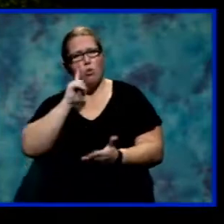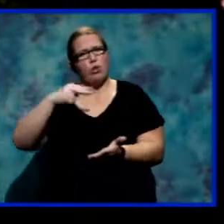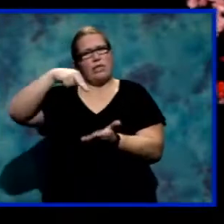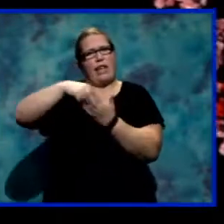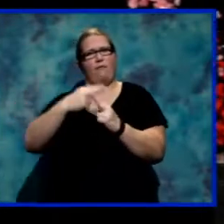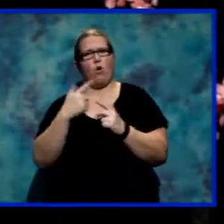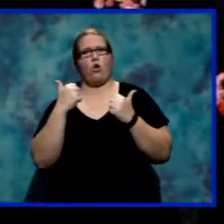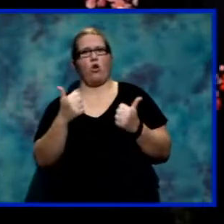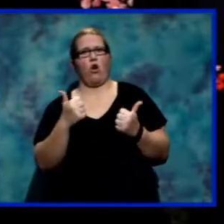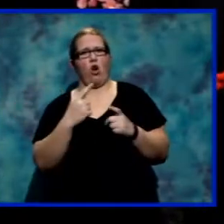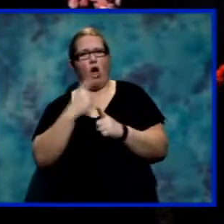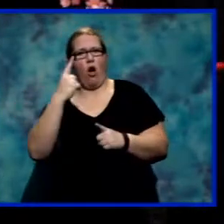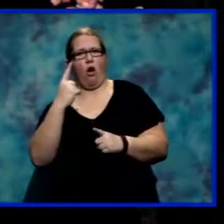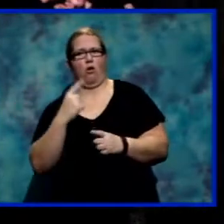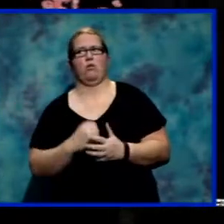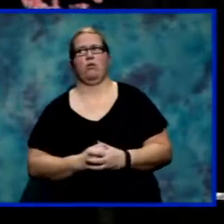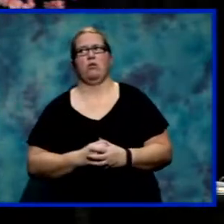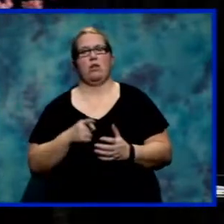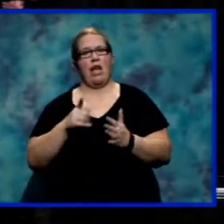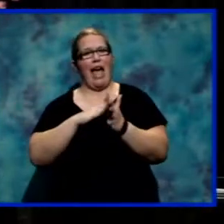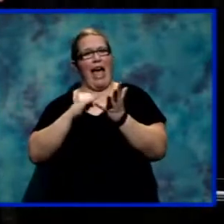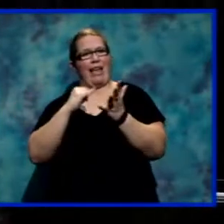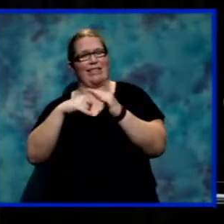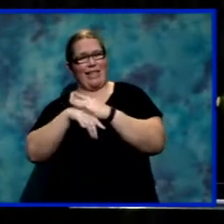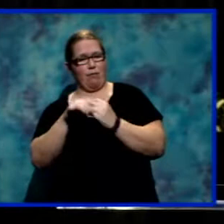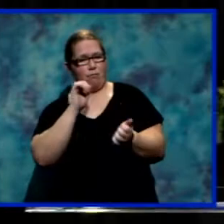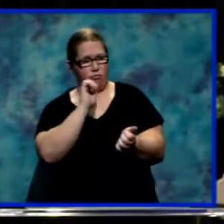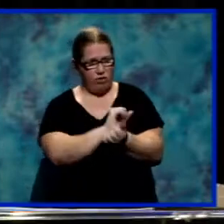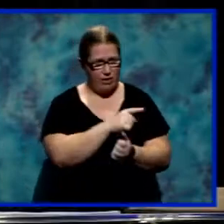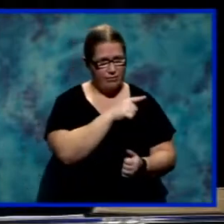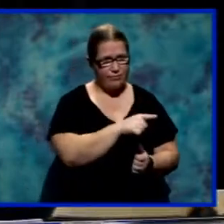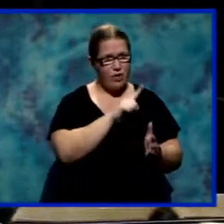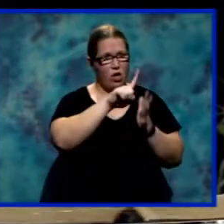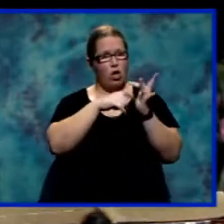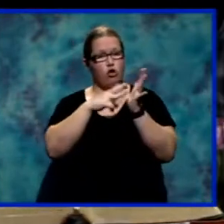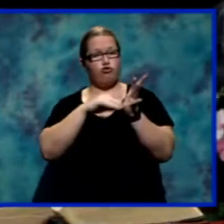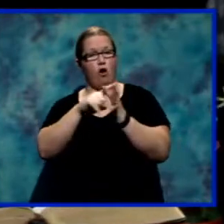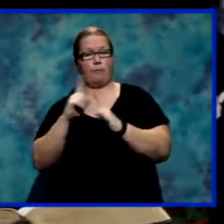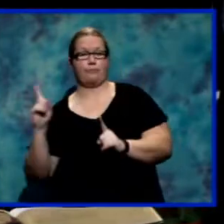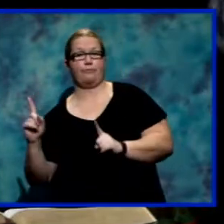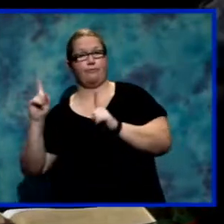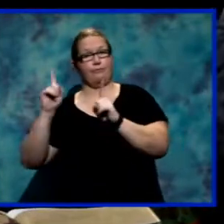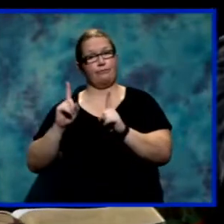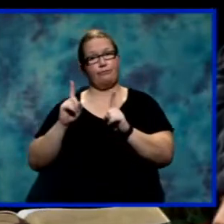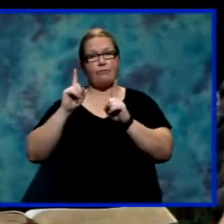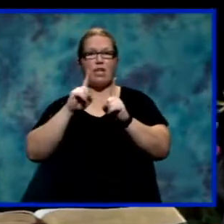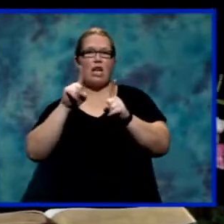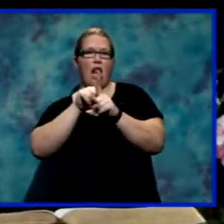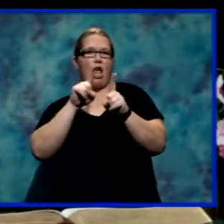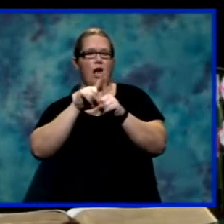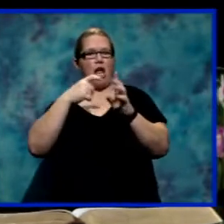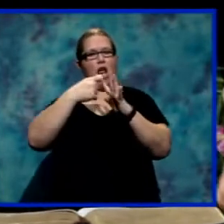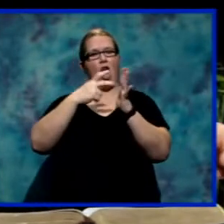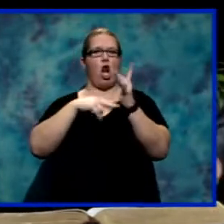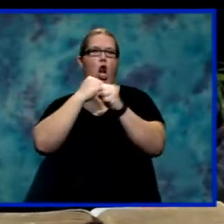when it came for it. Well, here's Huss in prison. Jerome rides in like a knight in